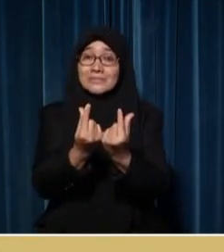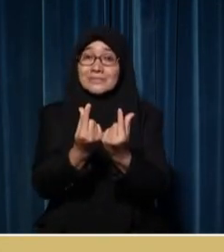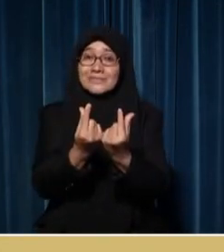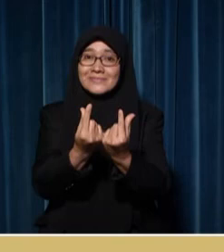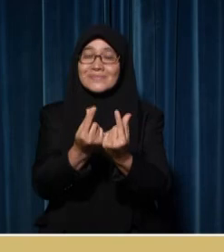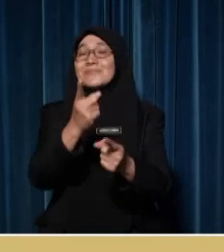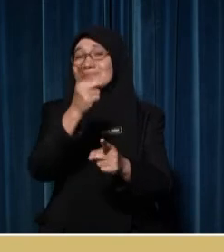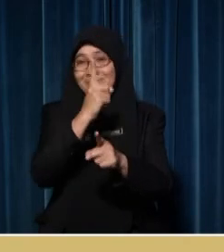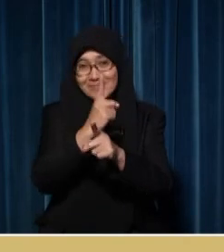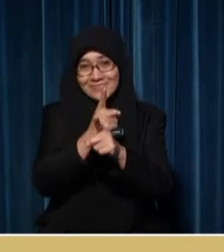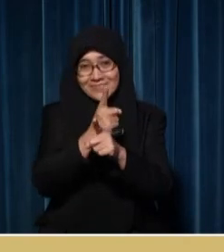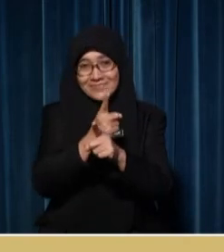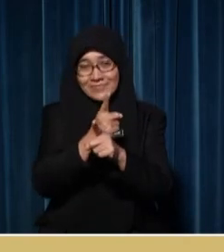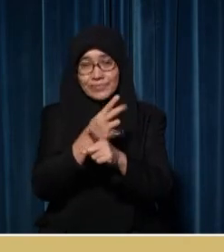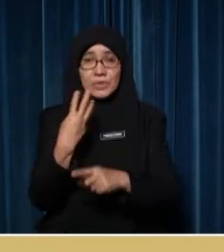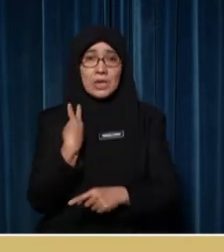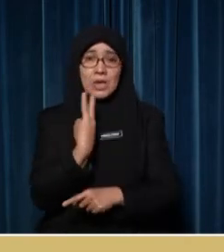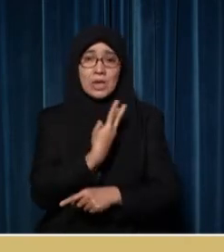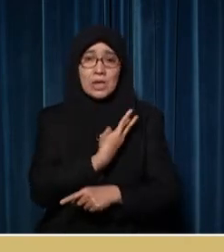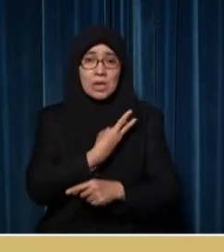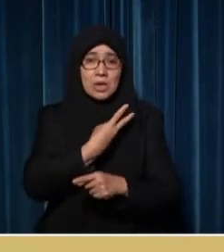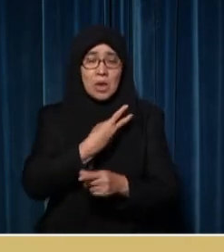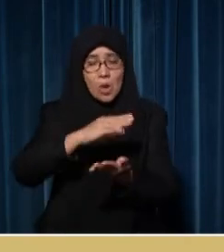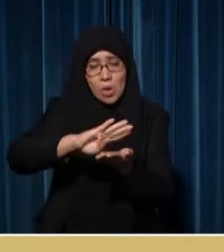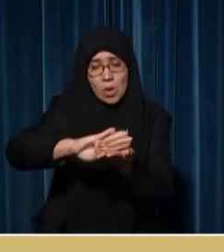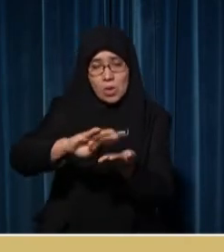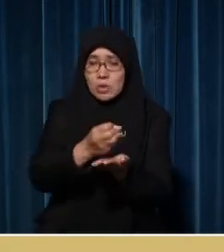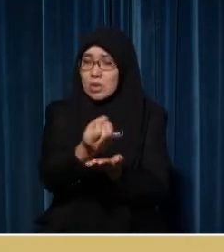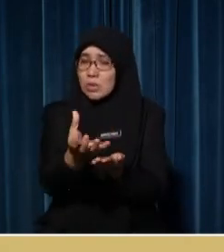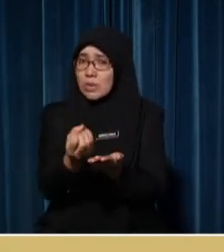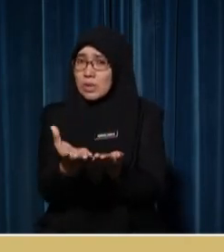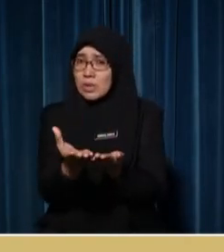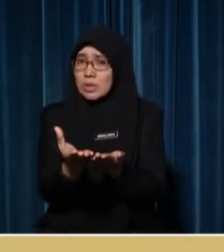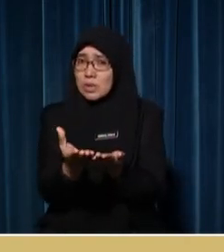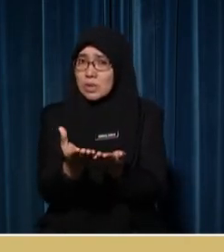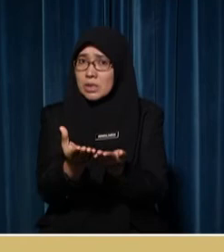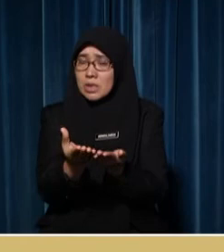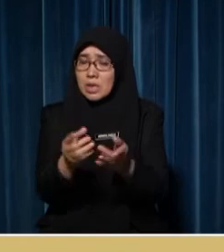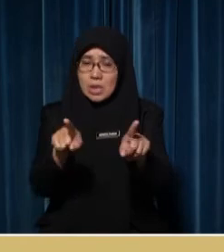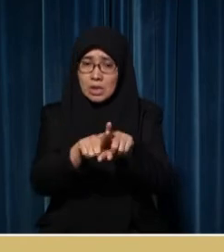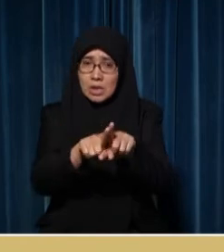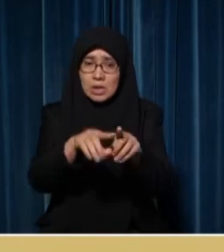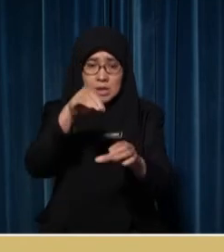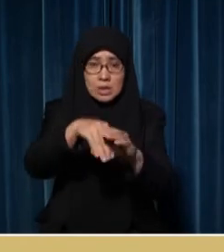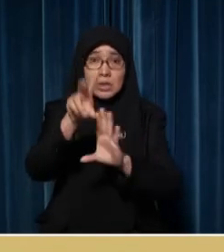You're right. We had divided them equally into 2 groups.